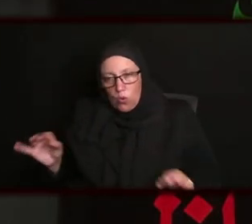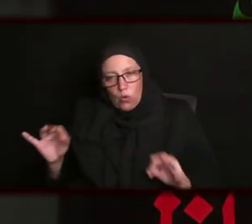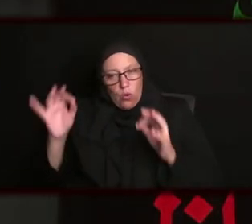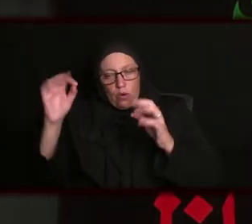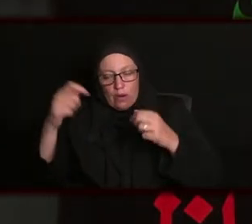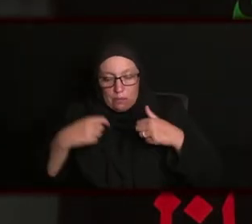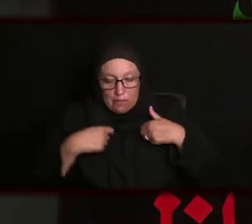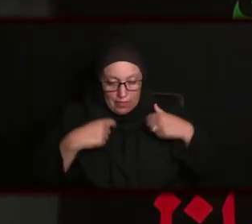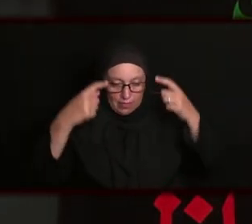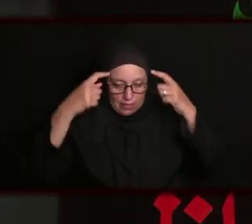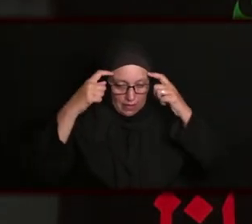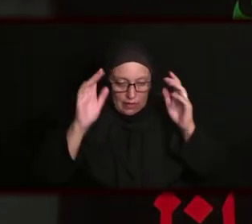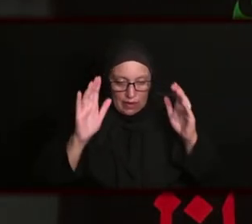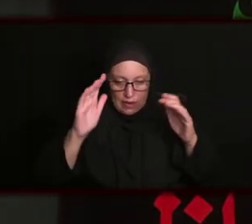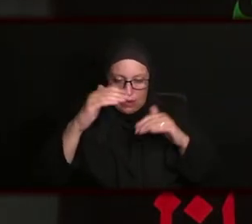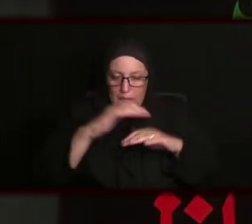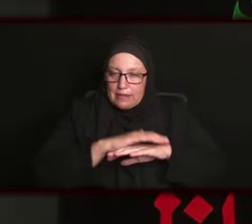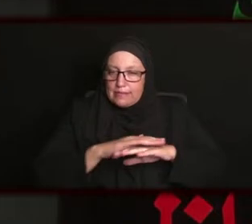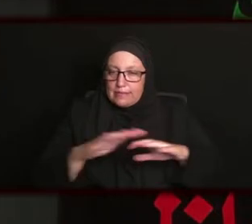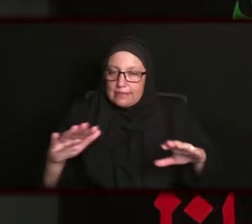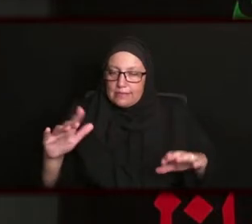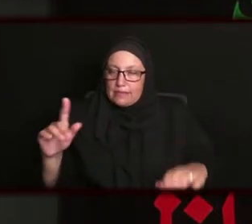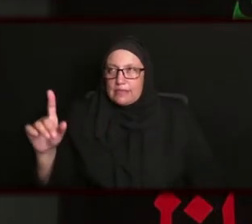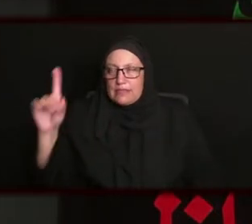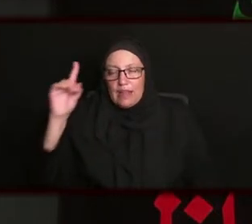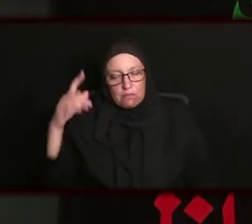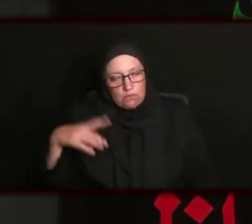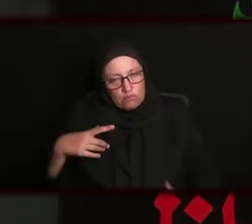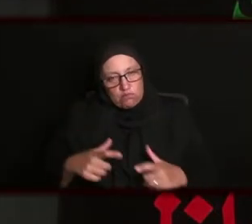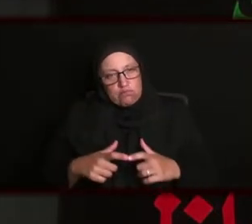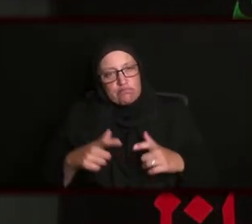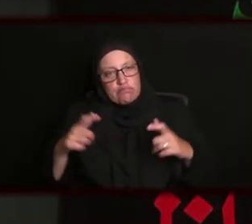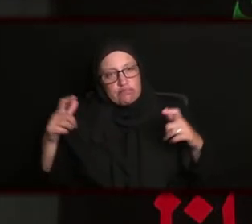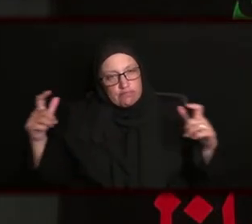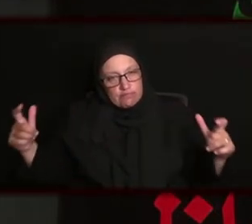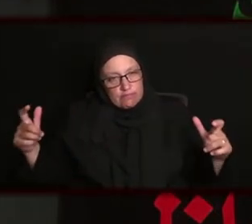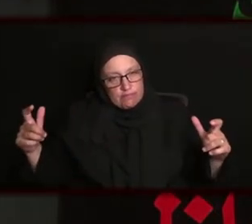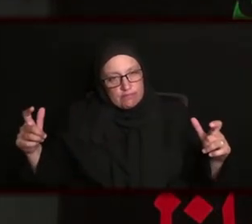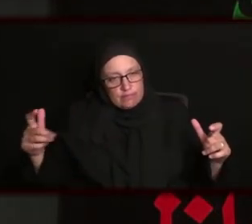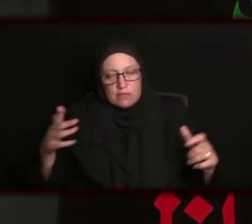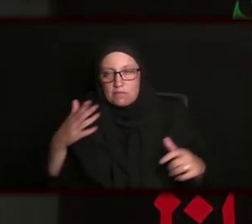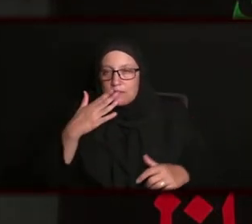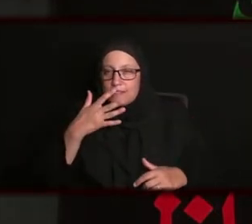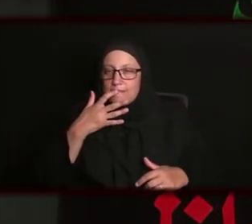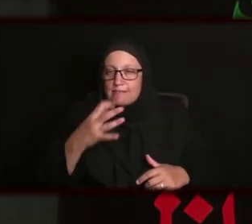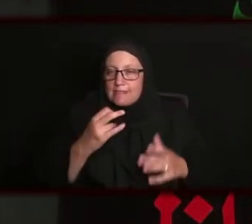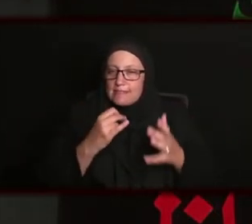brain is imagining of Him. Sallu ala Muhammad wa ali Muhammad.